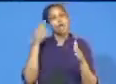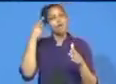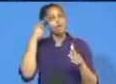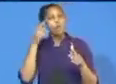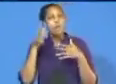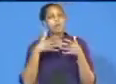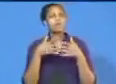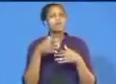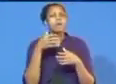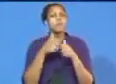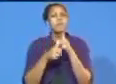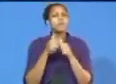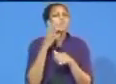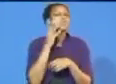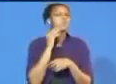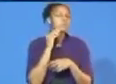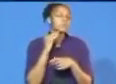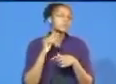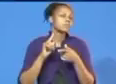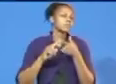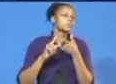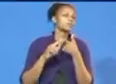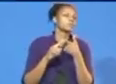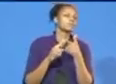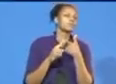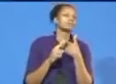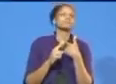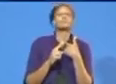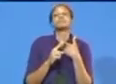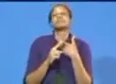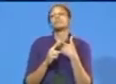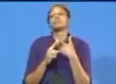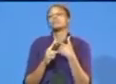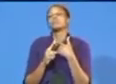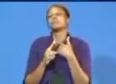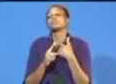you face. Issue number two is your